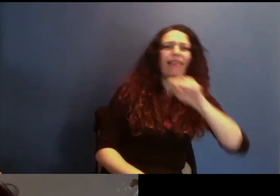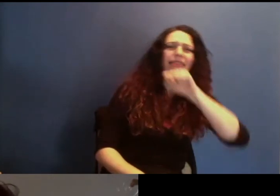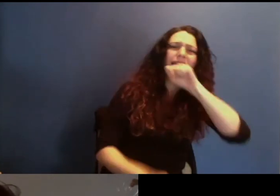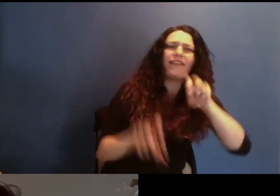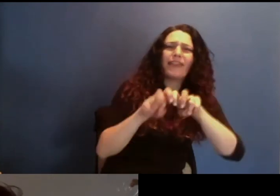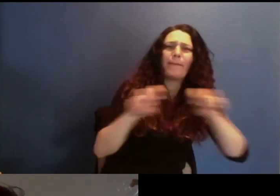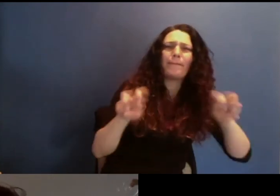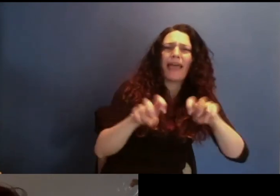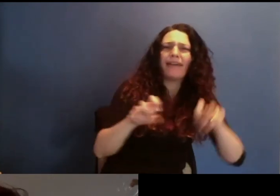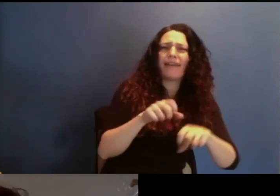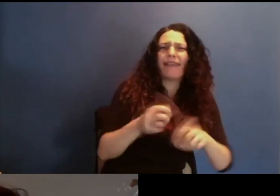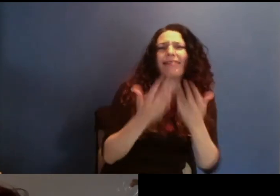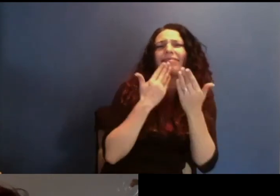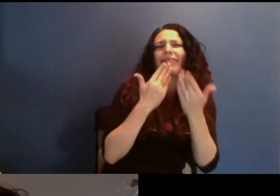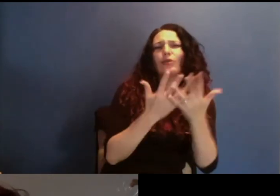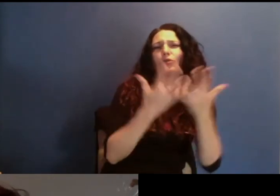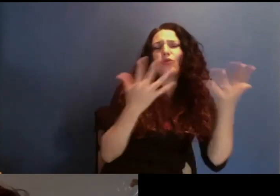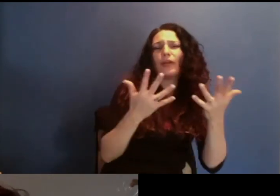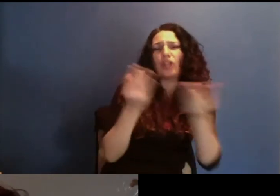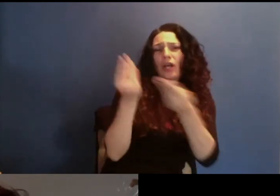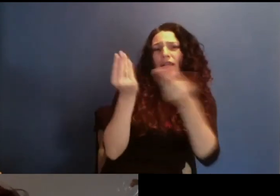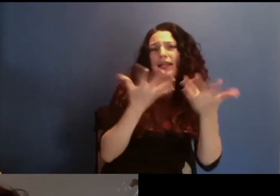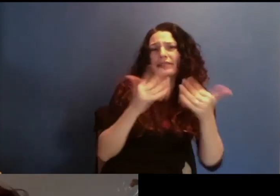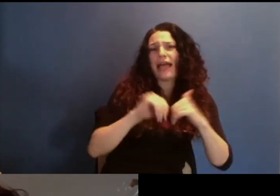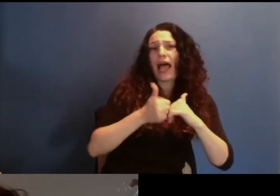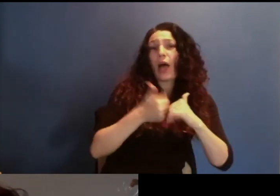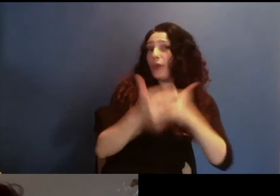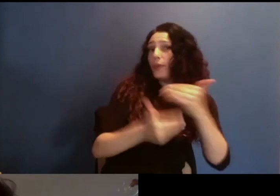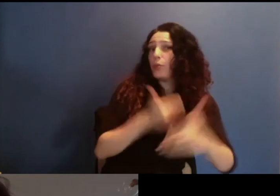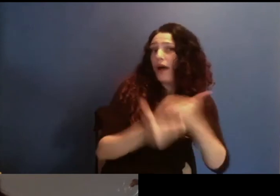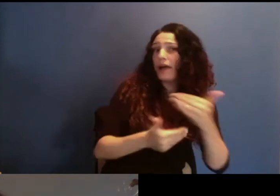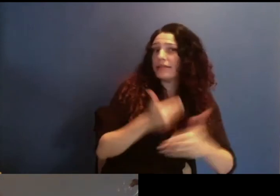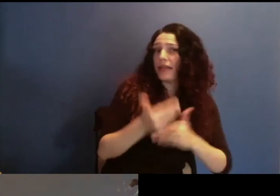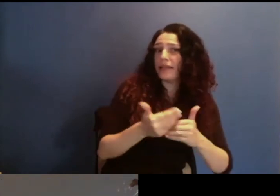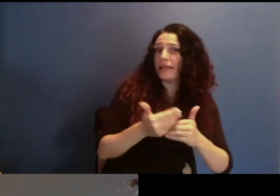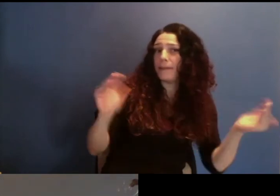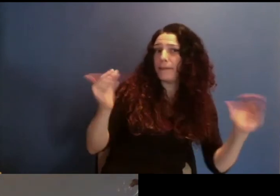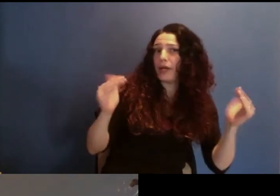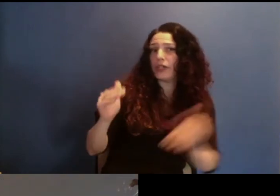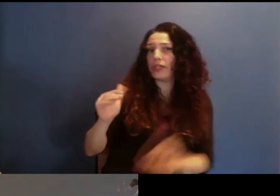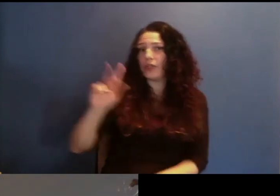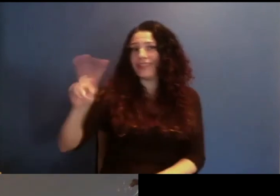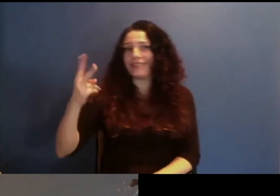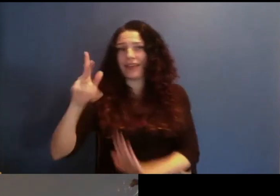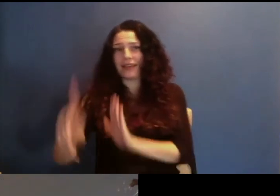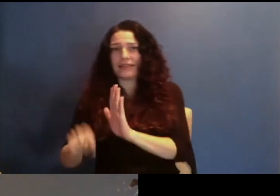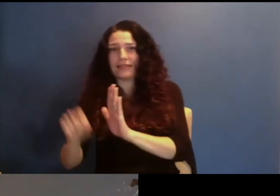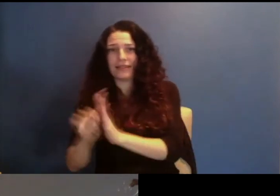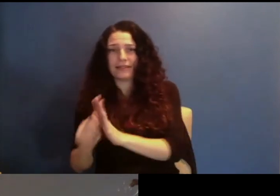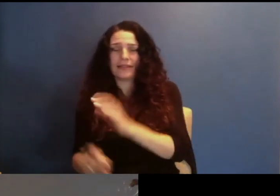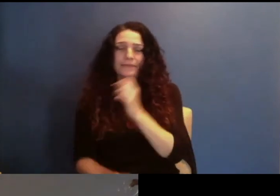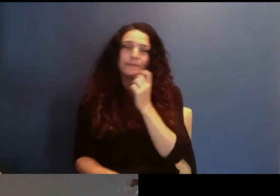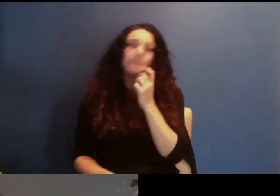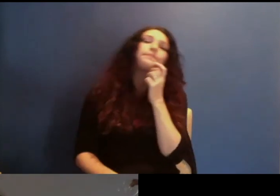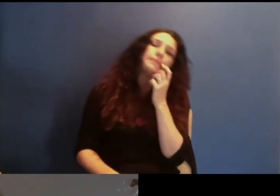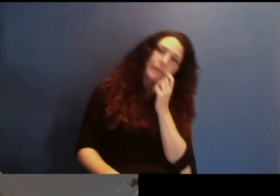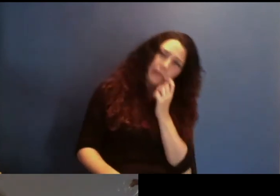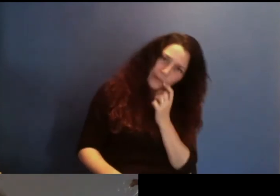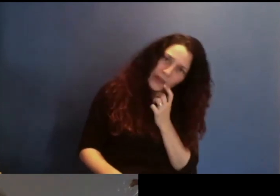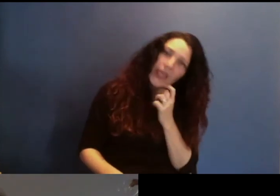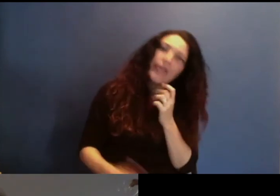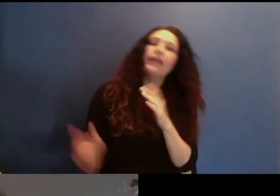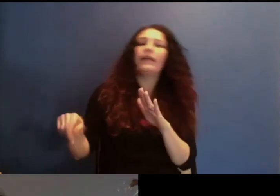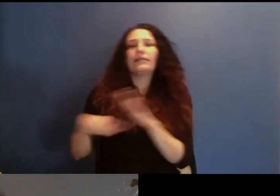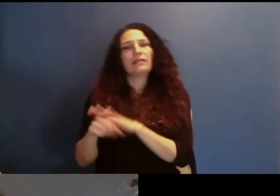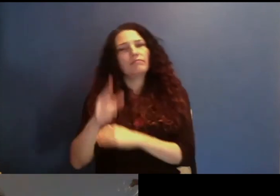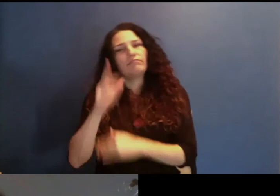how the process of getting Netflix to sign on for season 2 went. It's a journey. I mean, like they take a while because